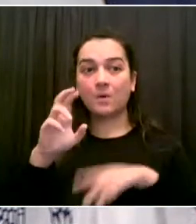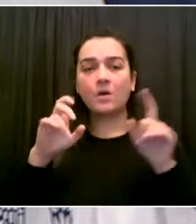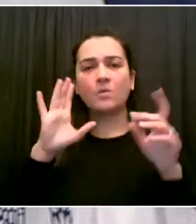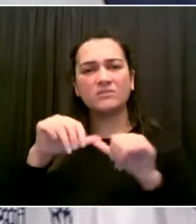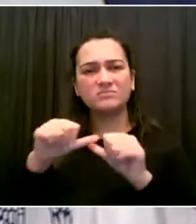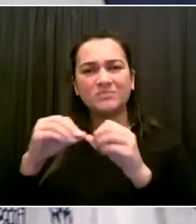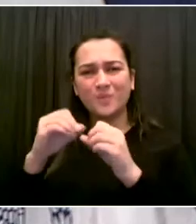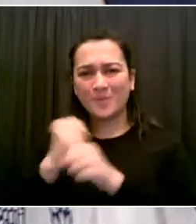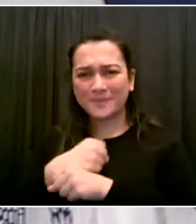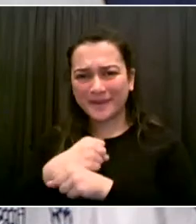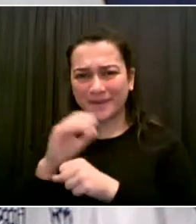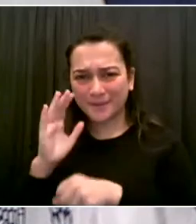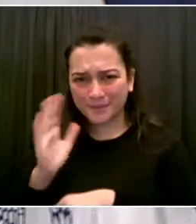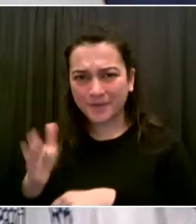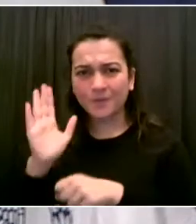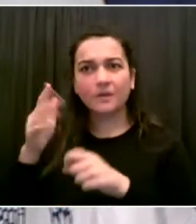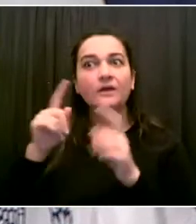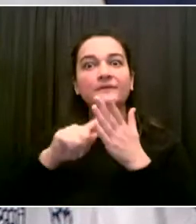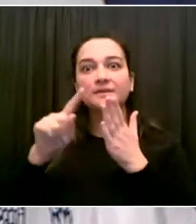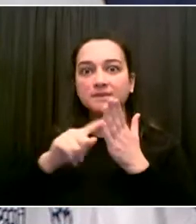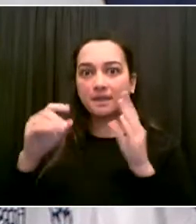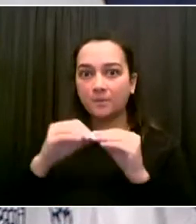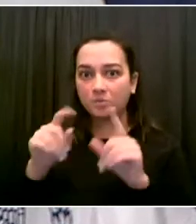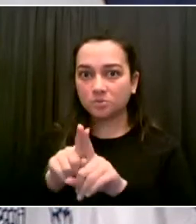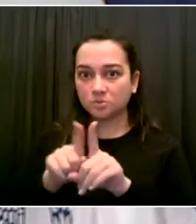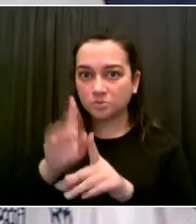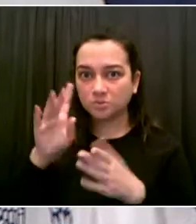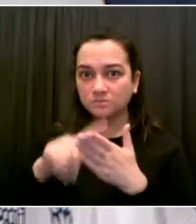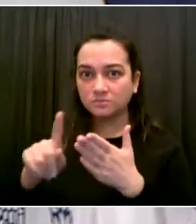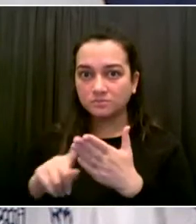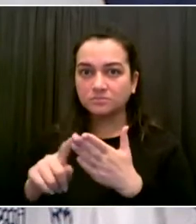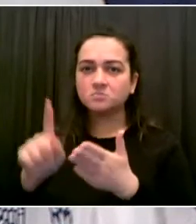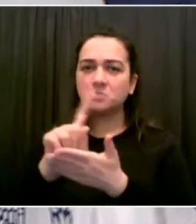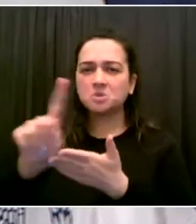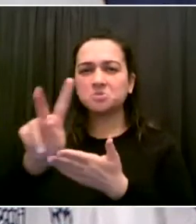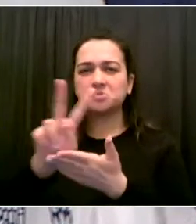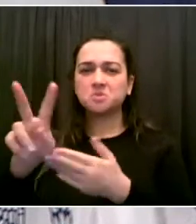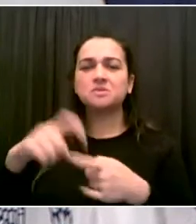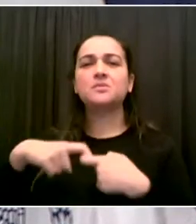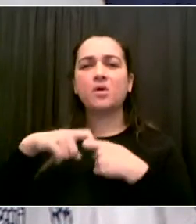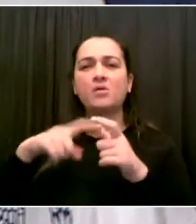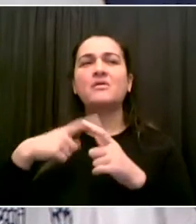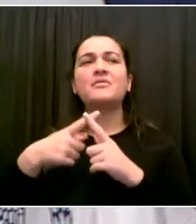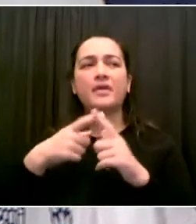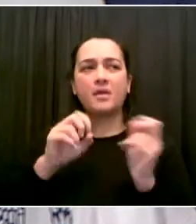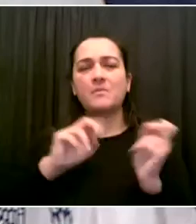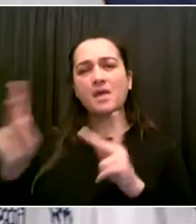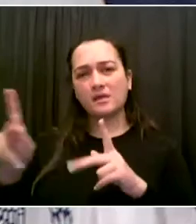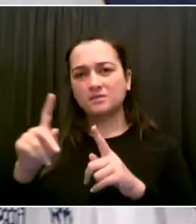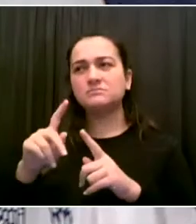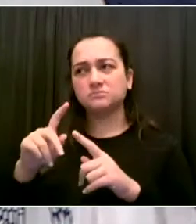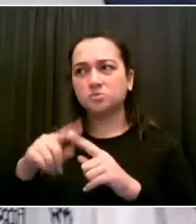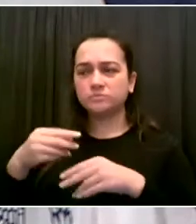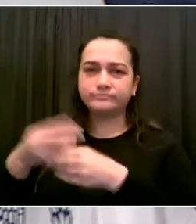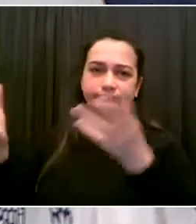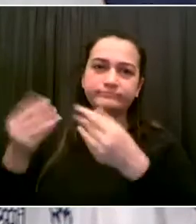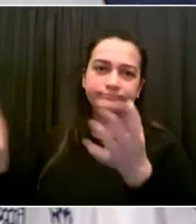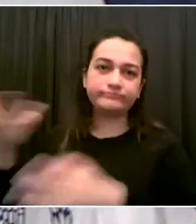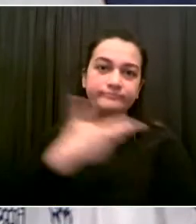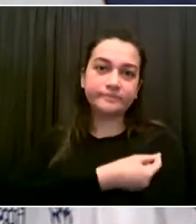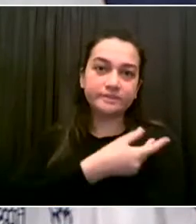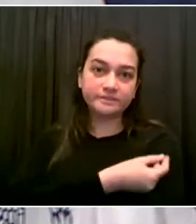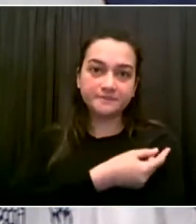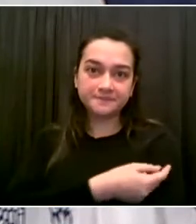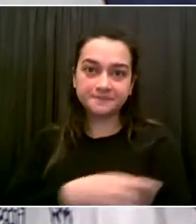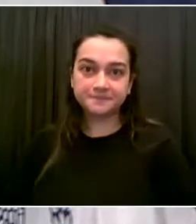of vaccine supply that we need. If that weren't true, I think it would be important to keep asking the question, do we want to